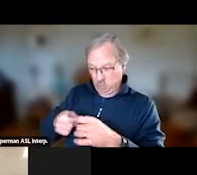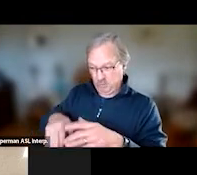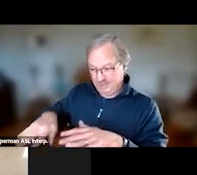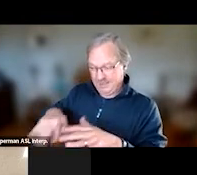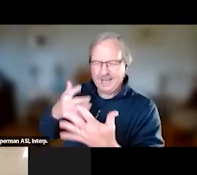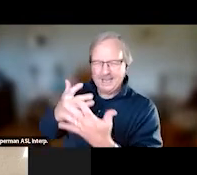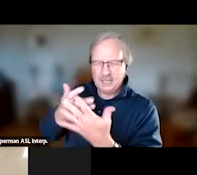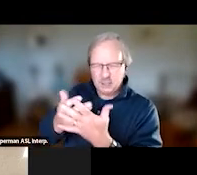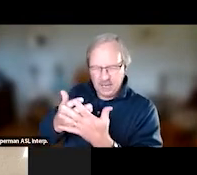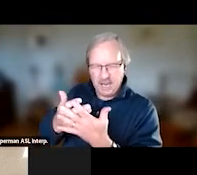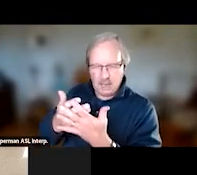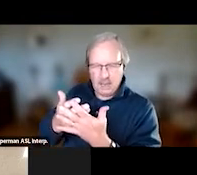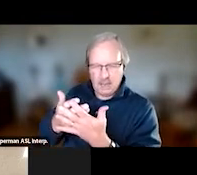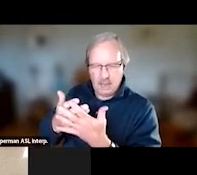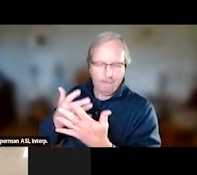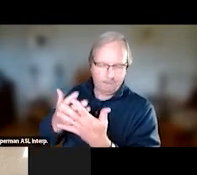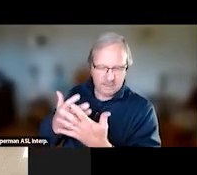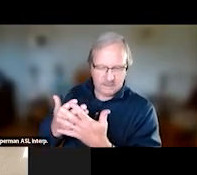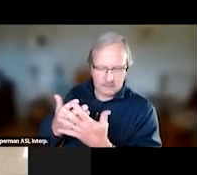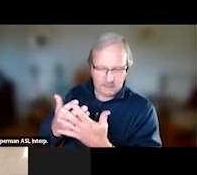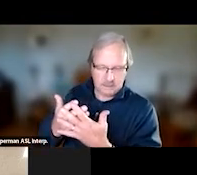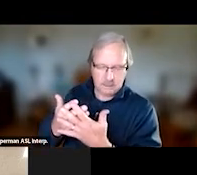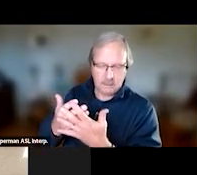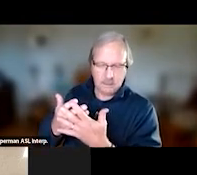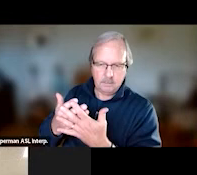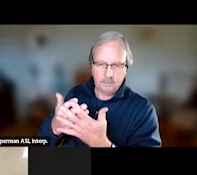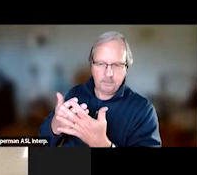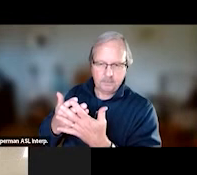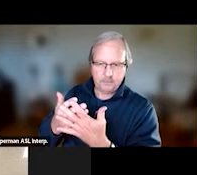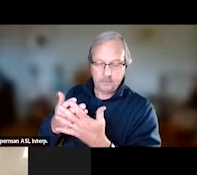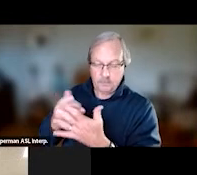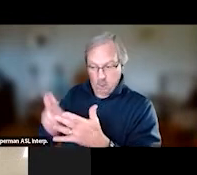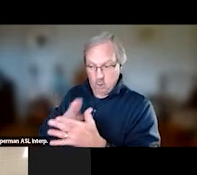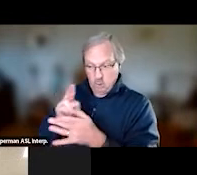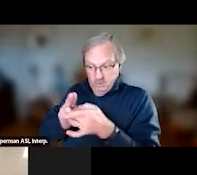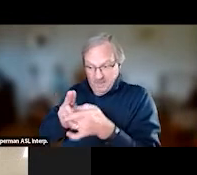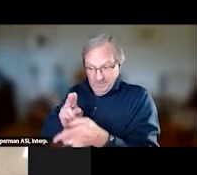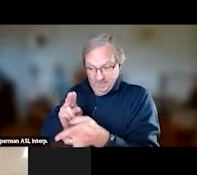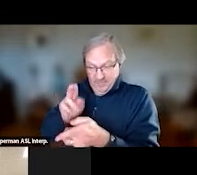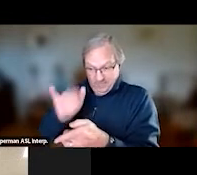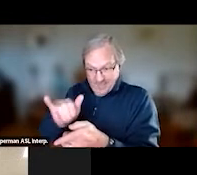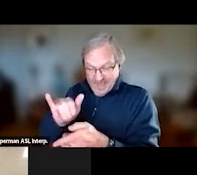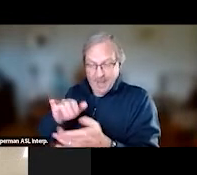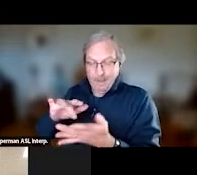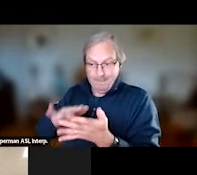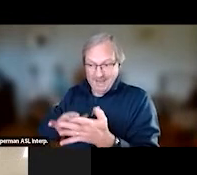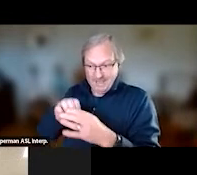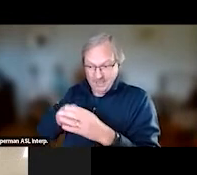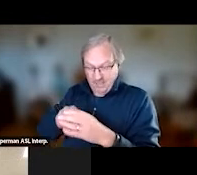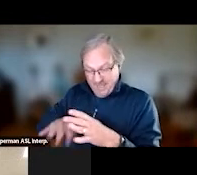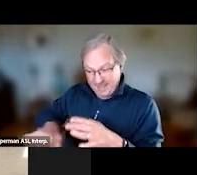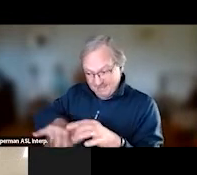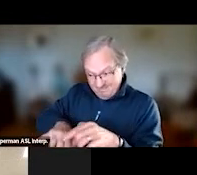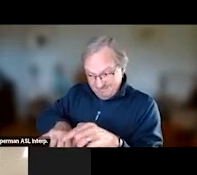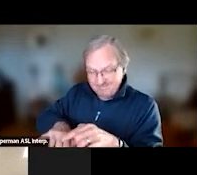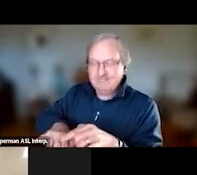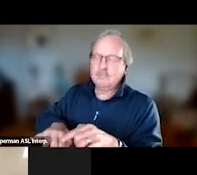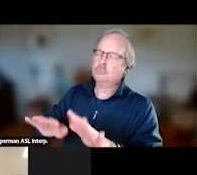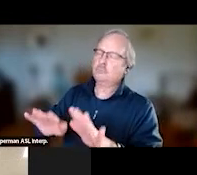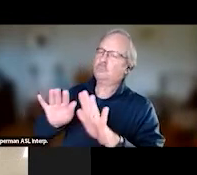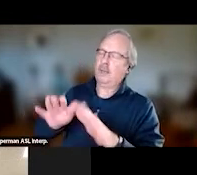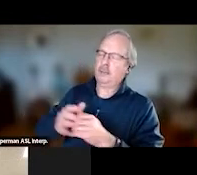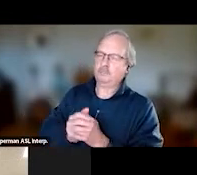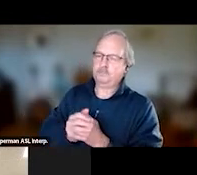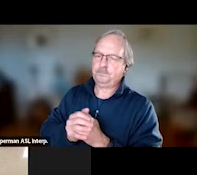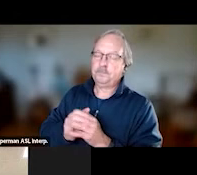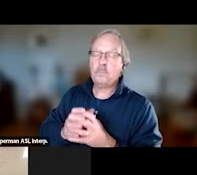prison, the utility of utilizing that medication in that setting is great. There were a lot